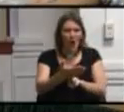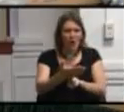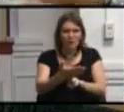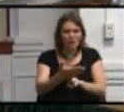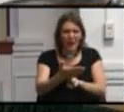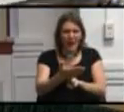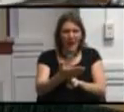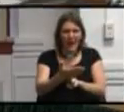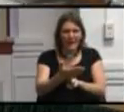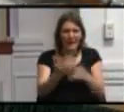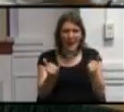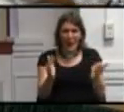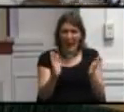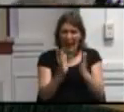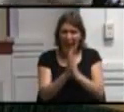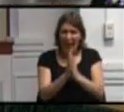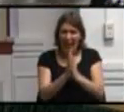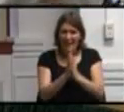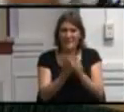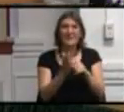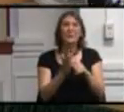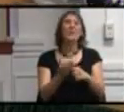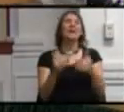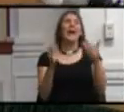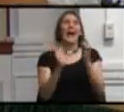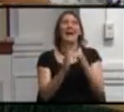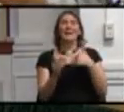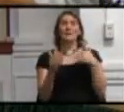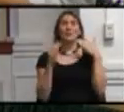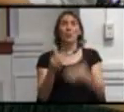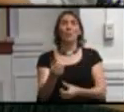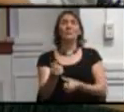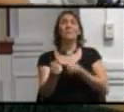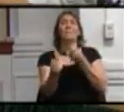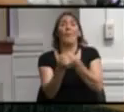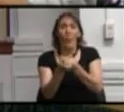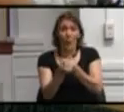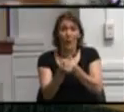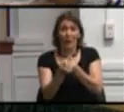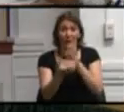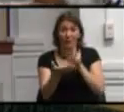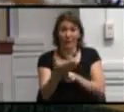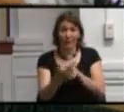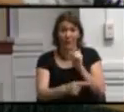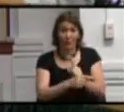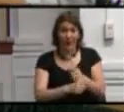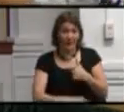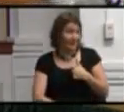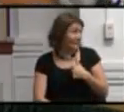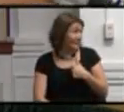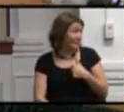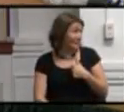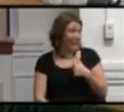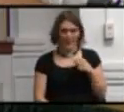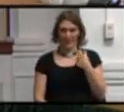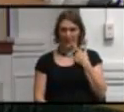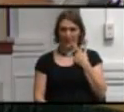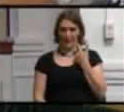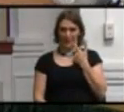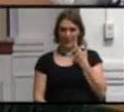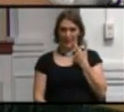27th, then we would be moving to ratify the execution of the contract. Is that fair to say?